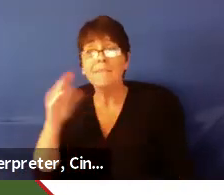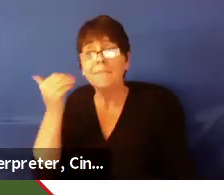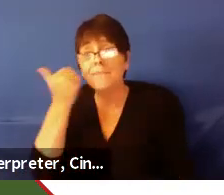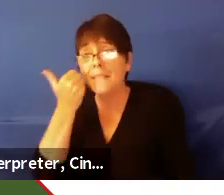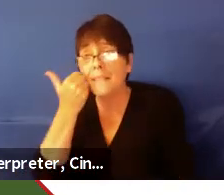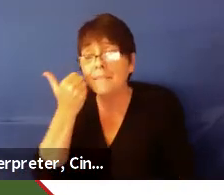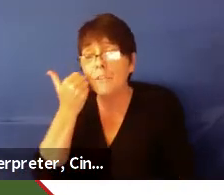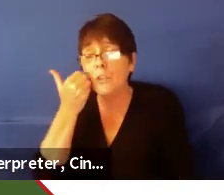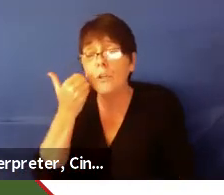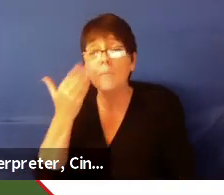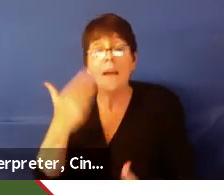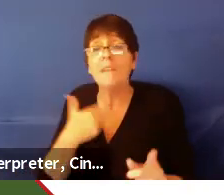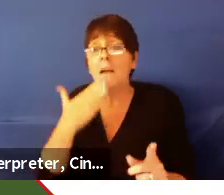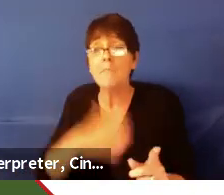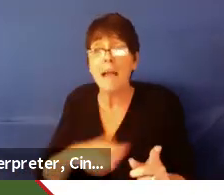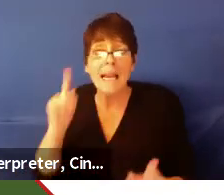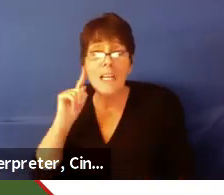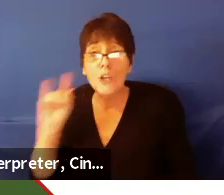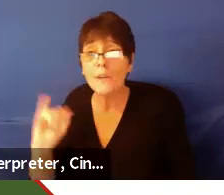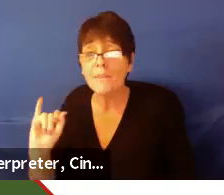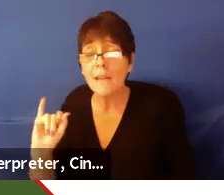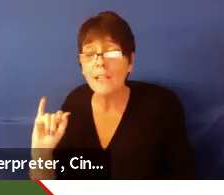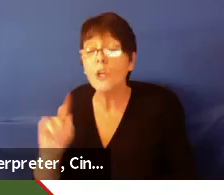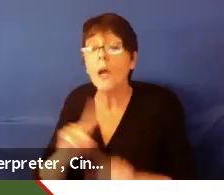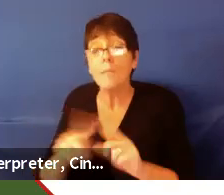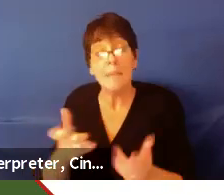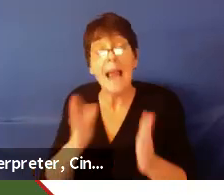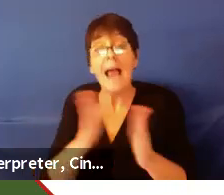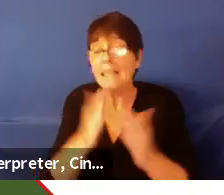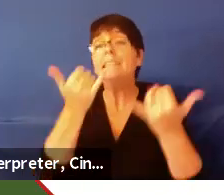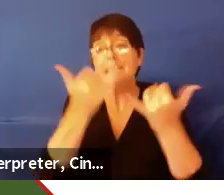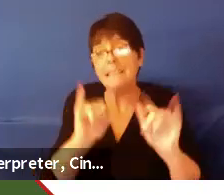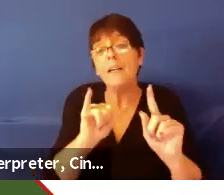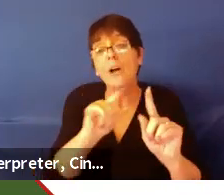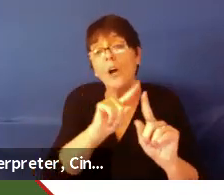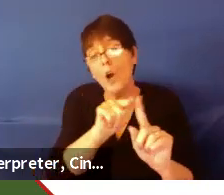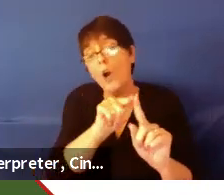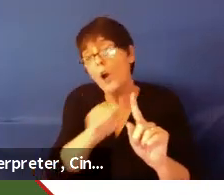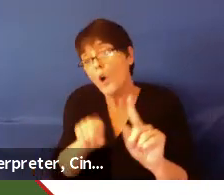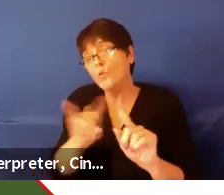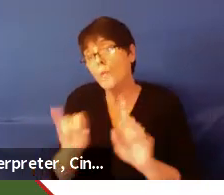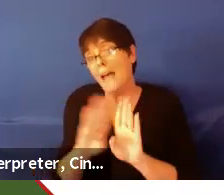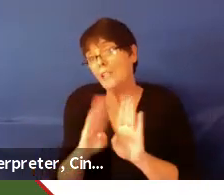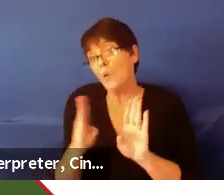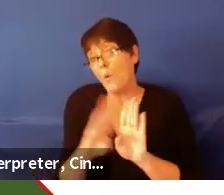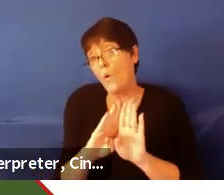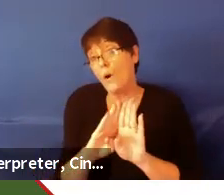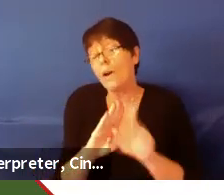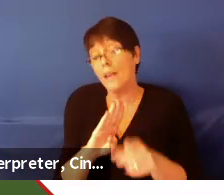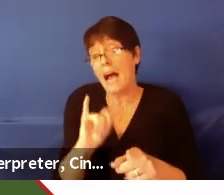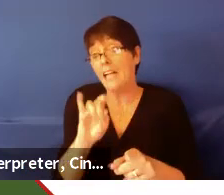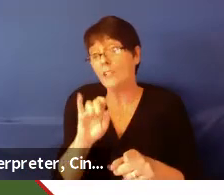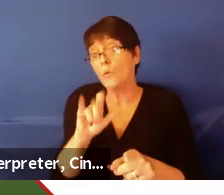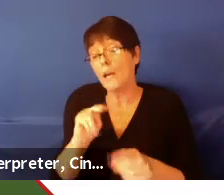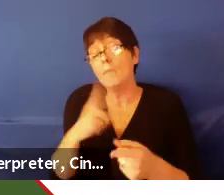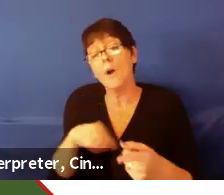because they have a very bad earache. Well, they may be asked to go to the door of the isolation care area, but when